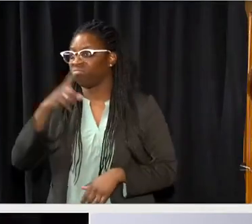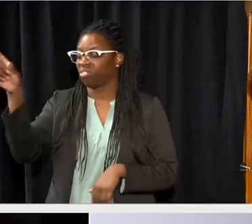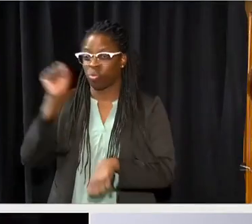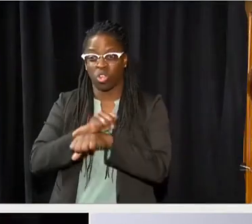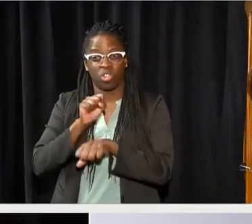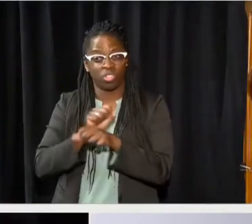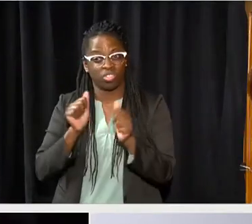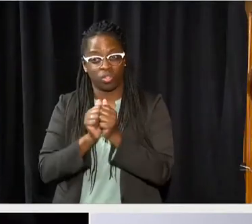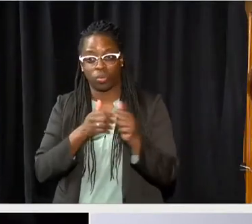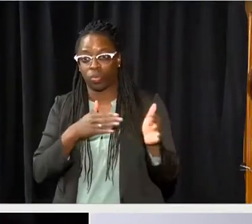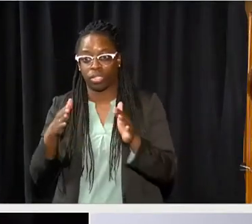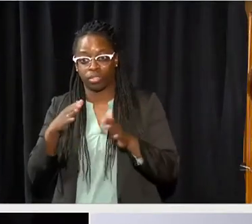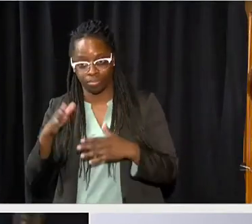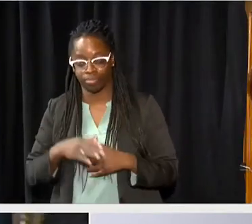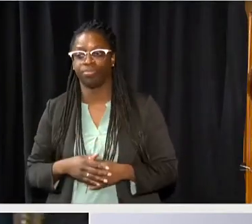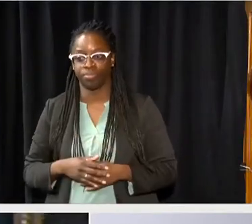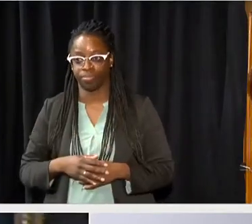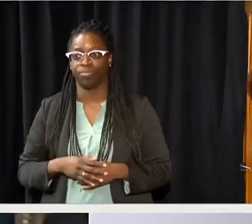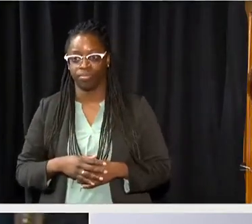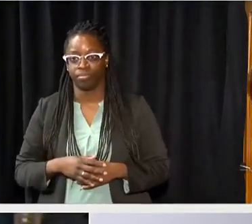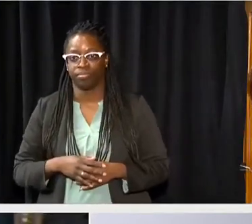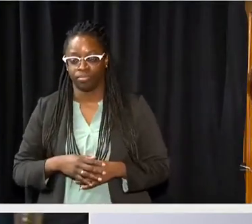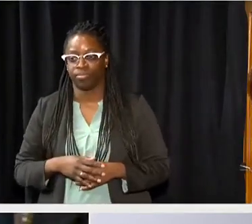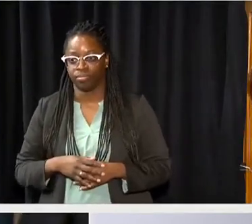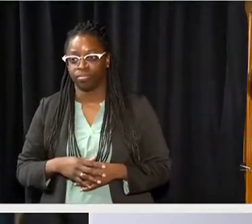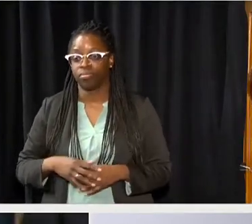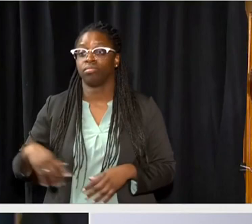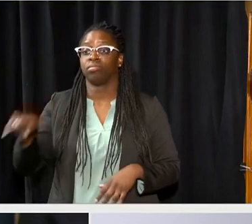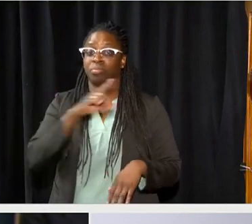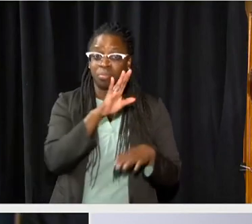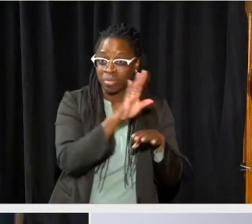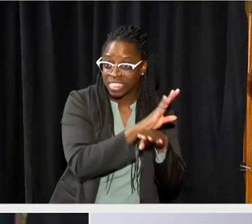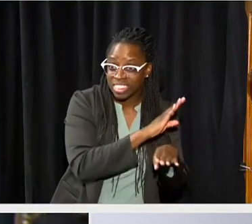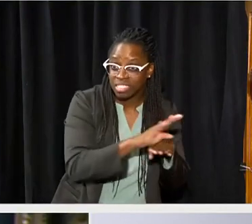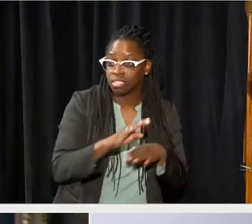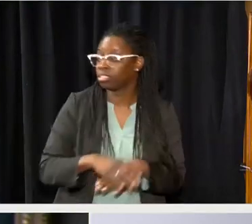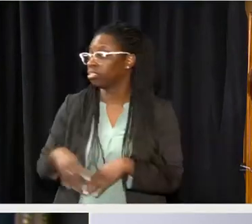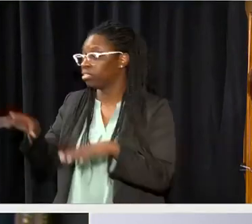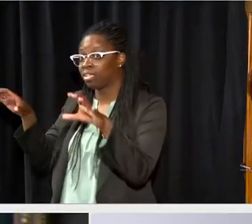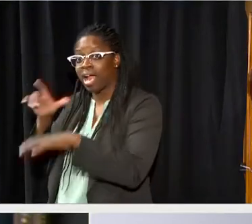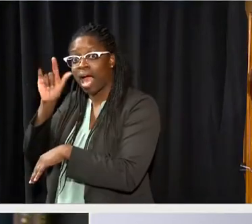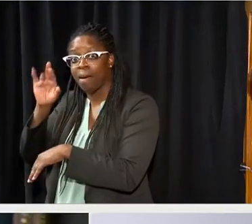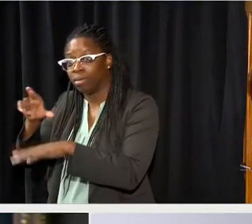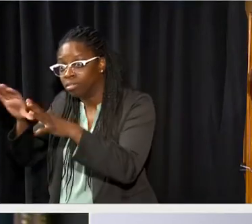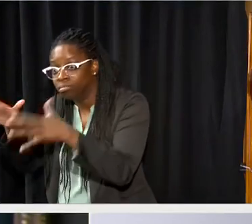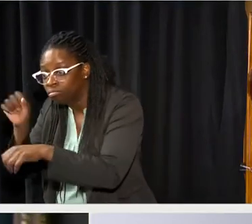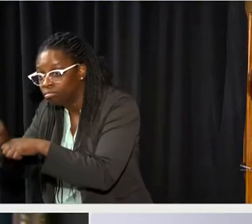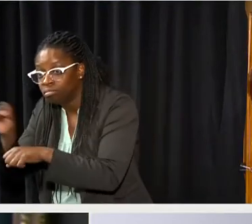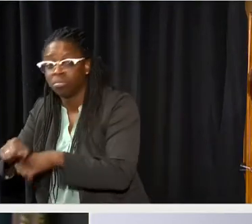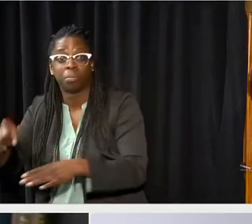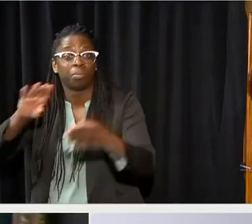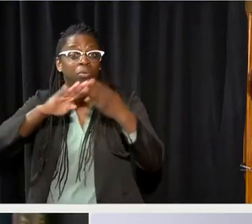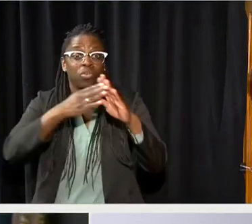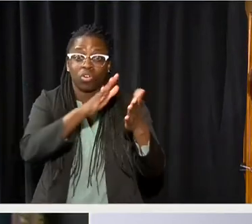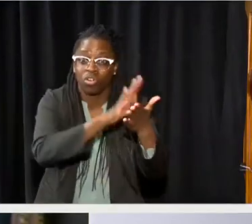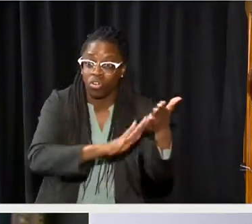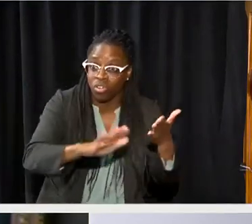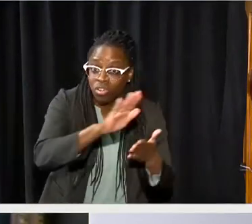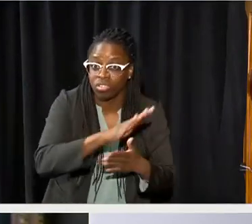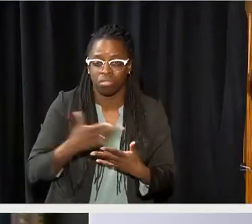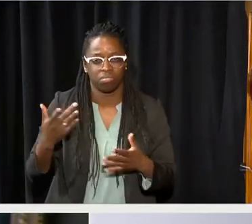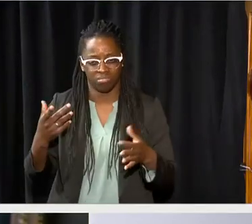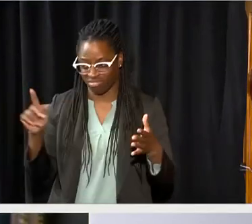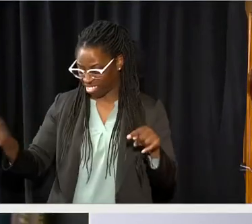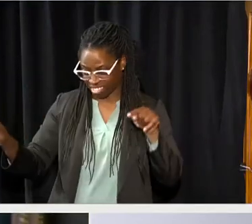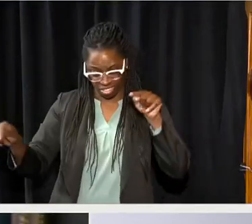We're going to work closely with organized labor, with industry, with vocational schools and community colleges.